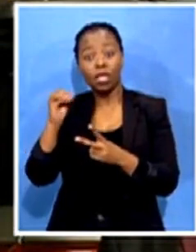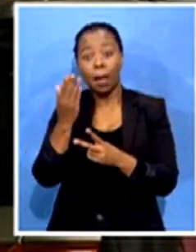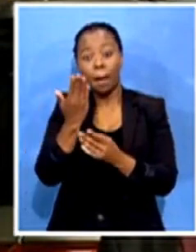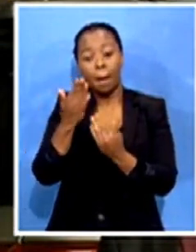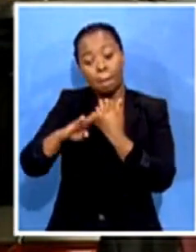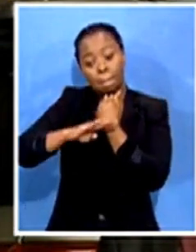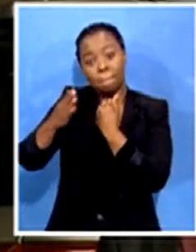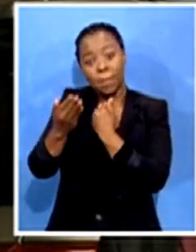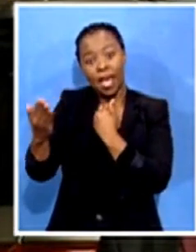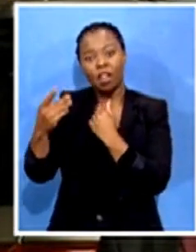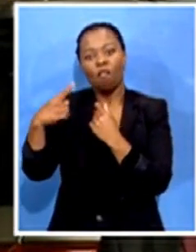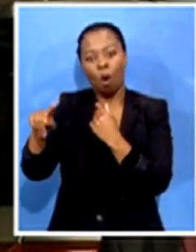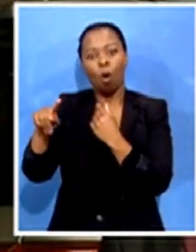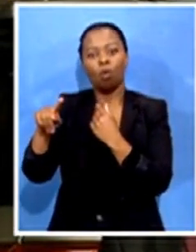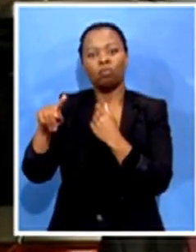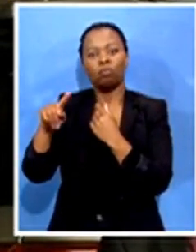still lower.